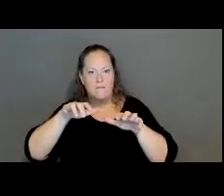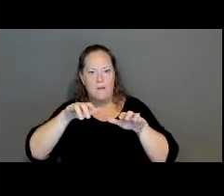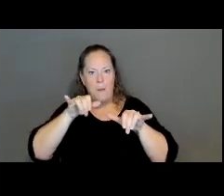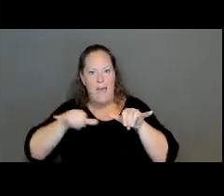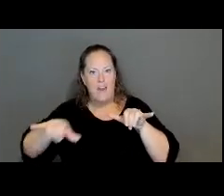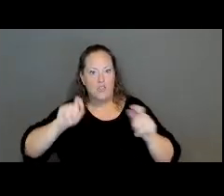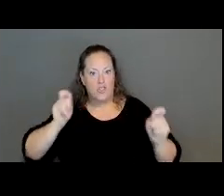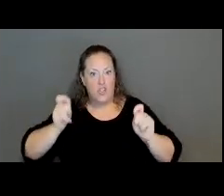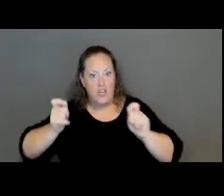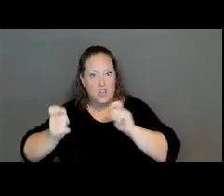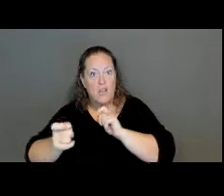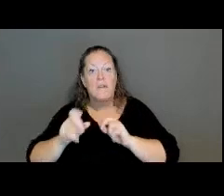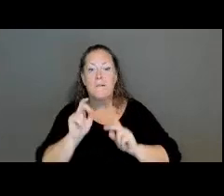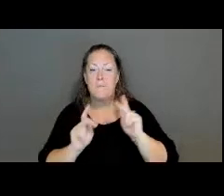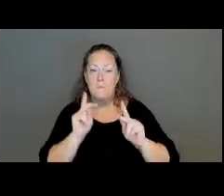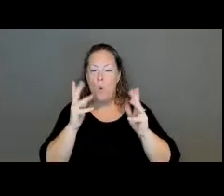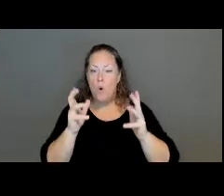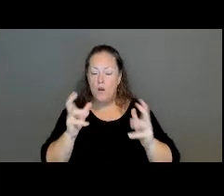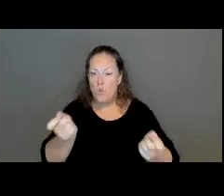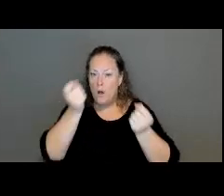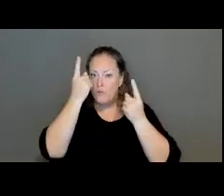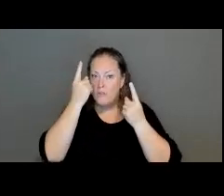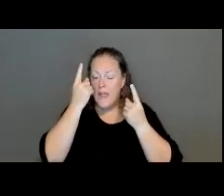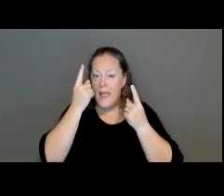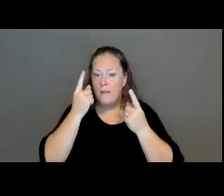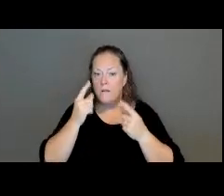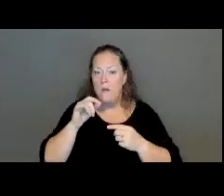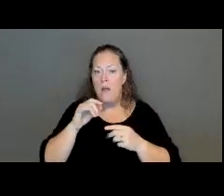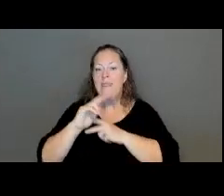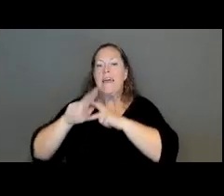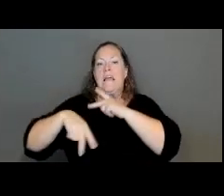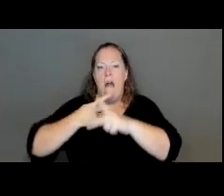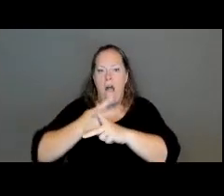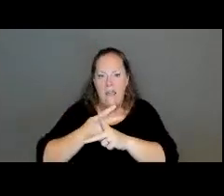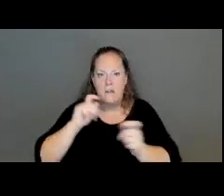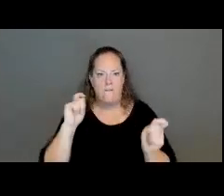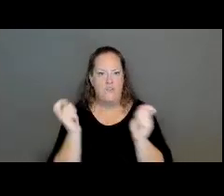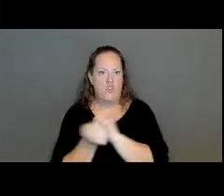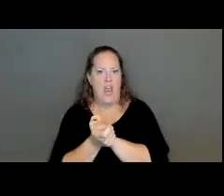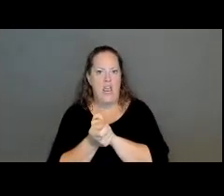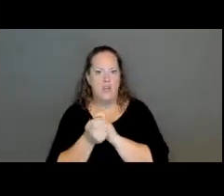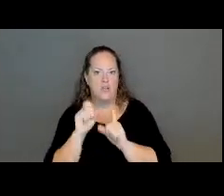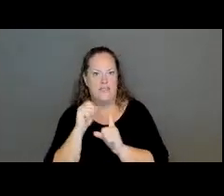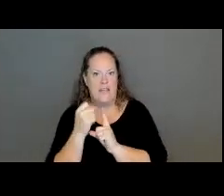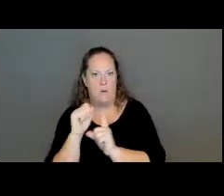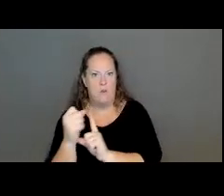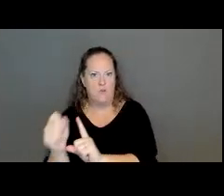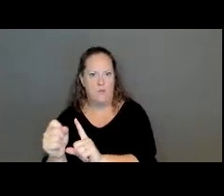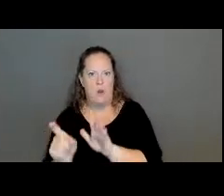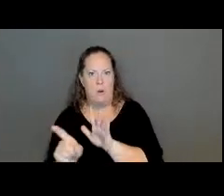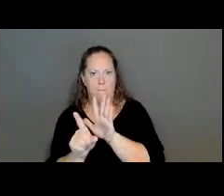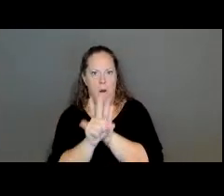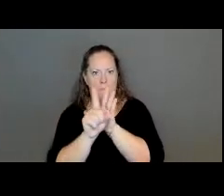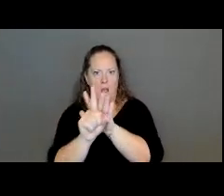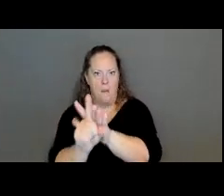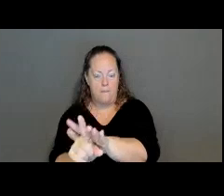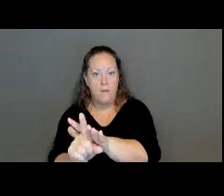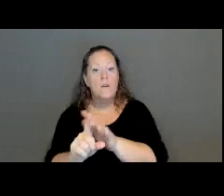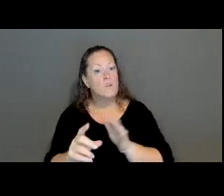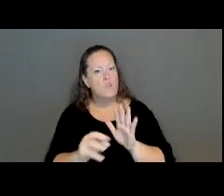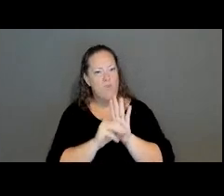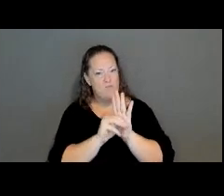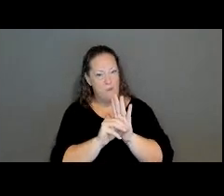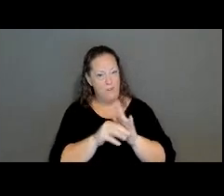too the climate change scenarios. So, the models can get complicated. The models,